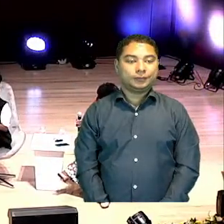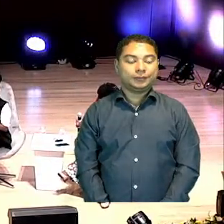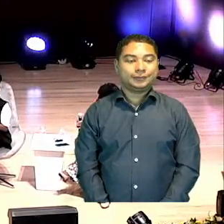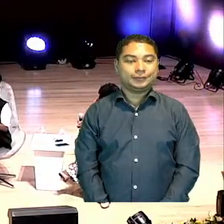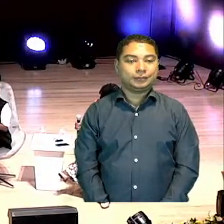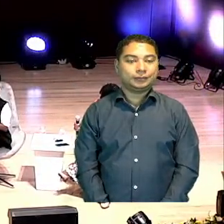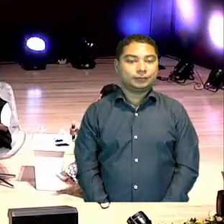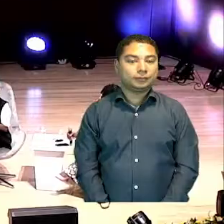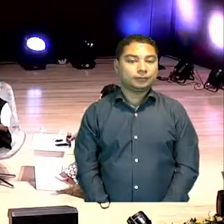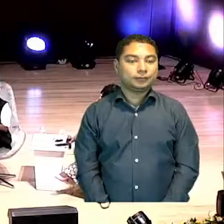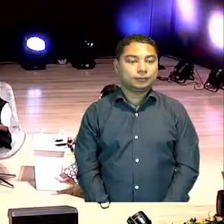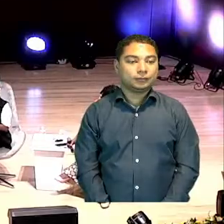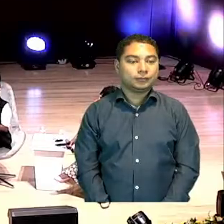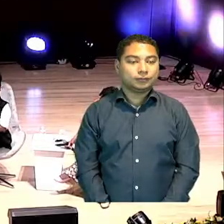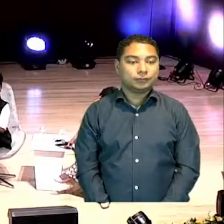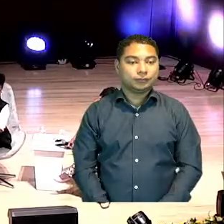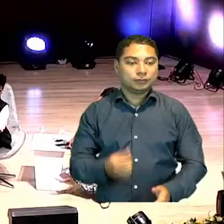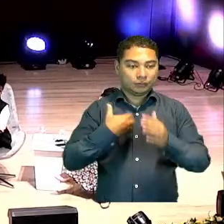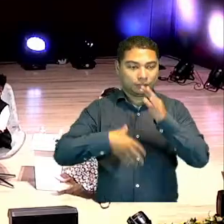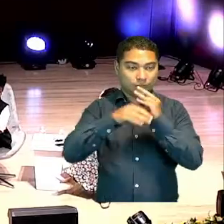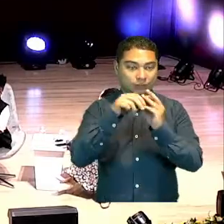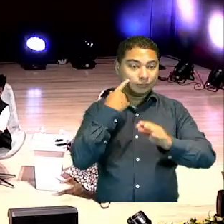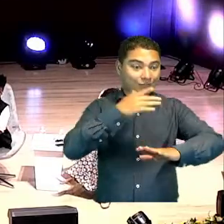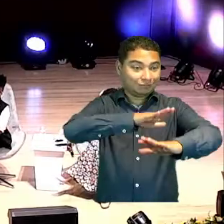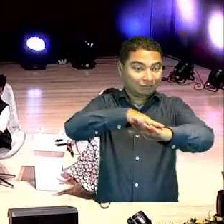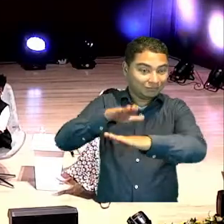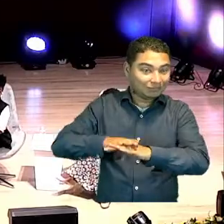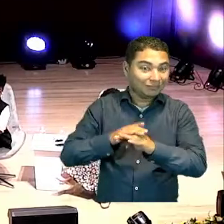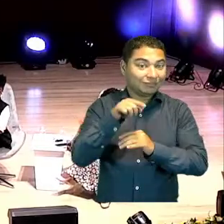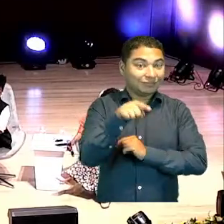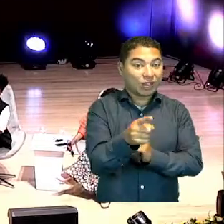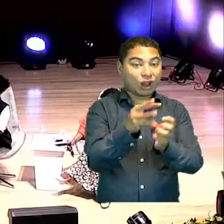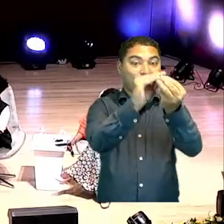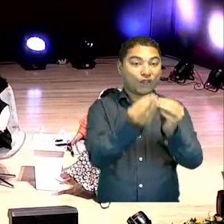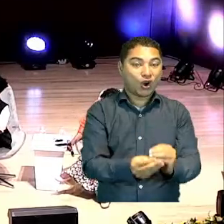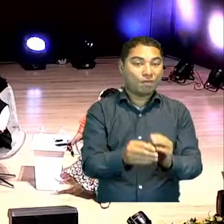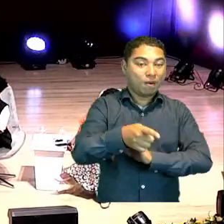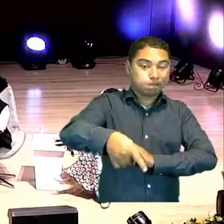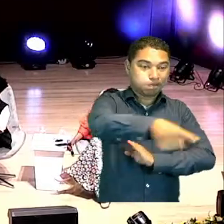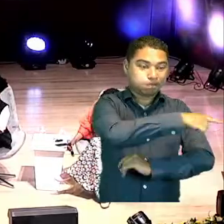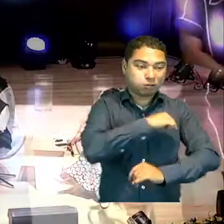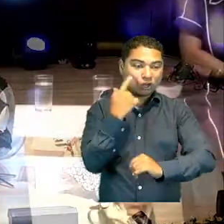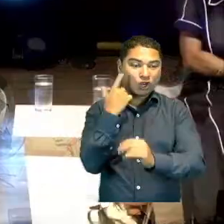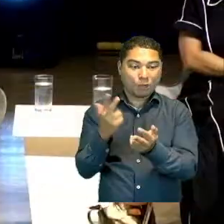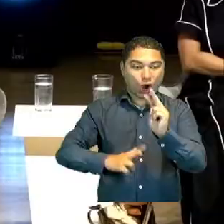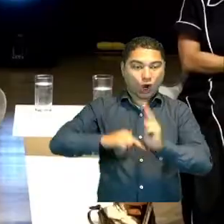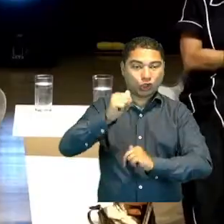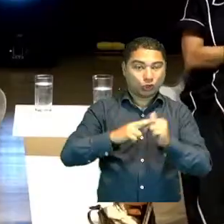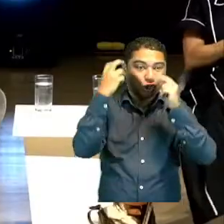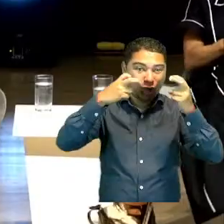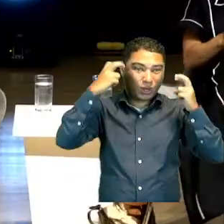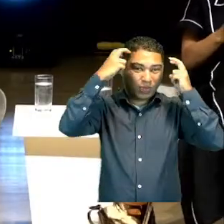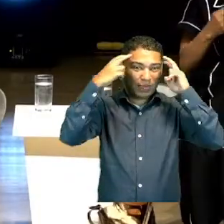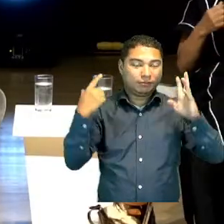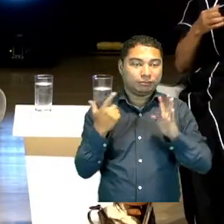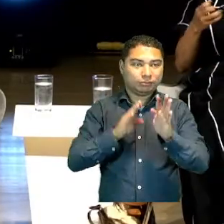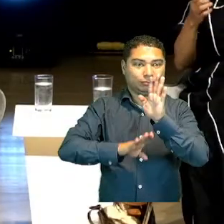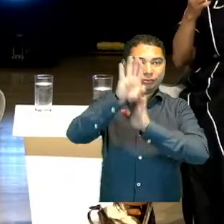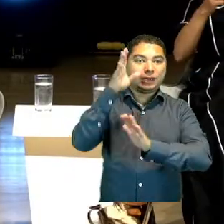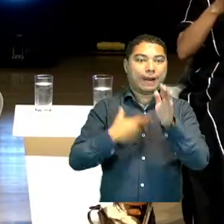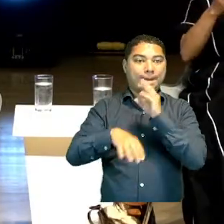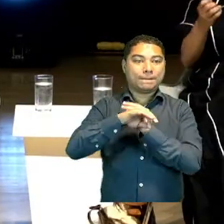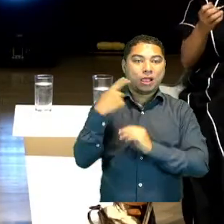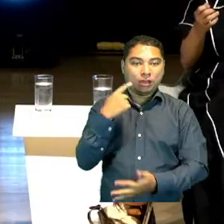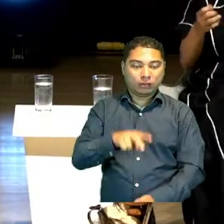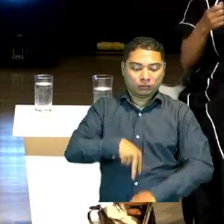Y bueno, ¿qué más? And what else can I say about our cantadoras, our traditional singers of the Pacific Coast, when